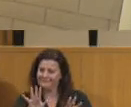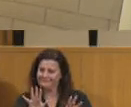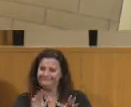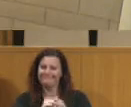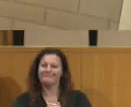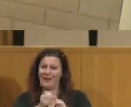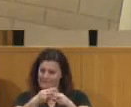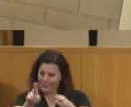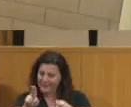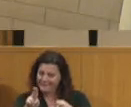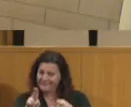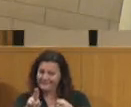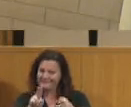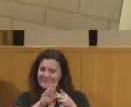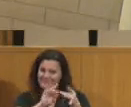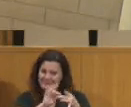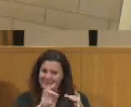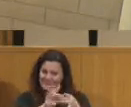That was quite a thing.